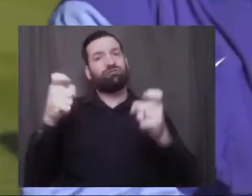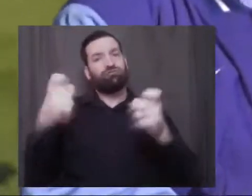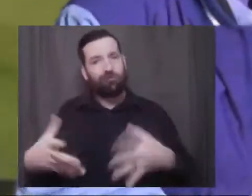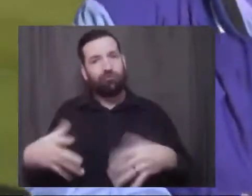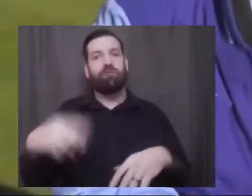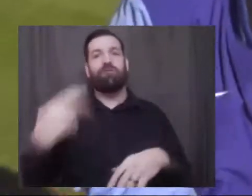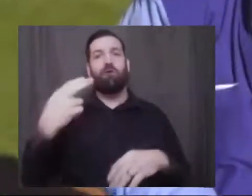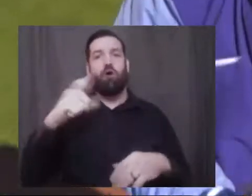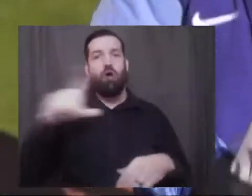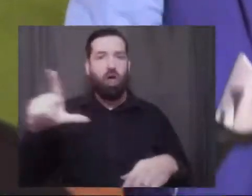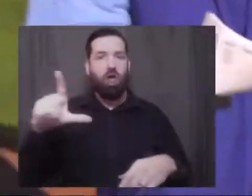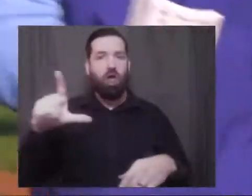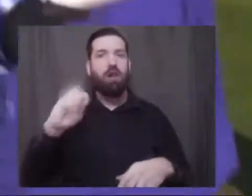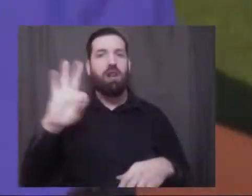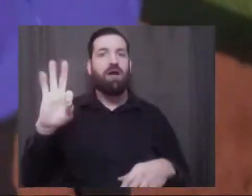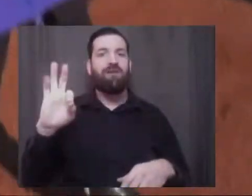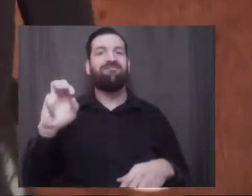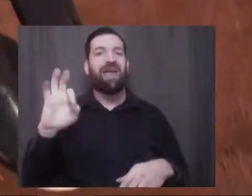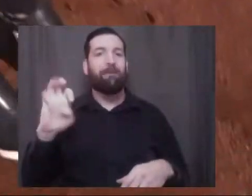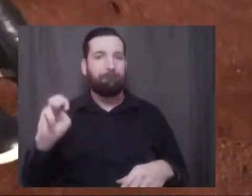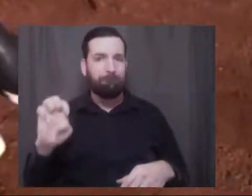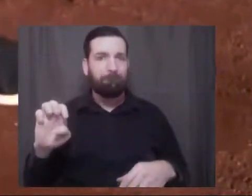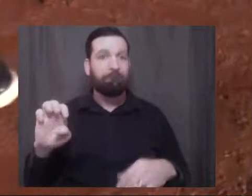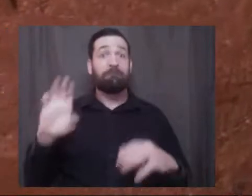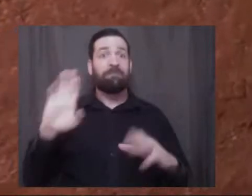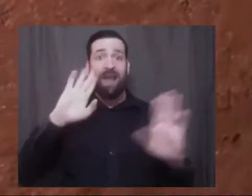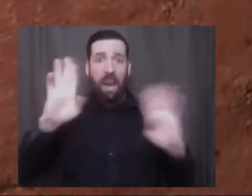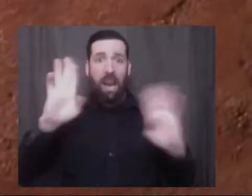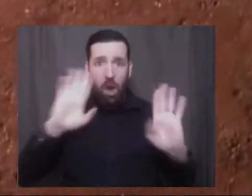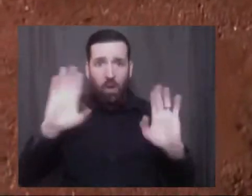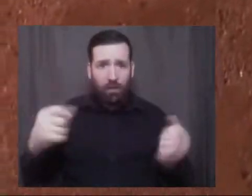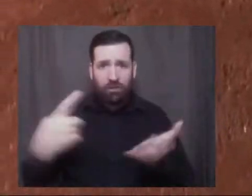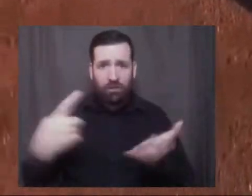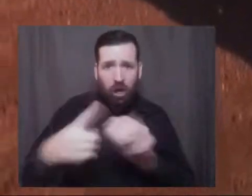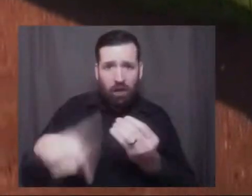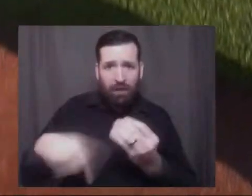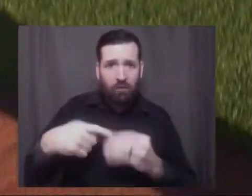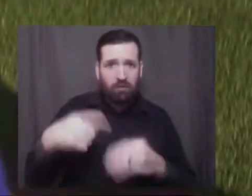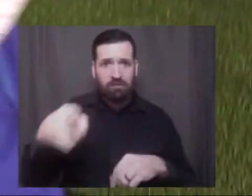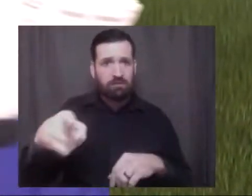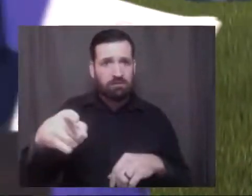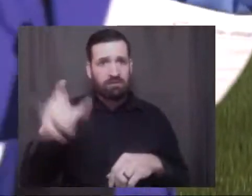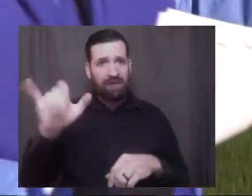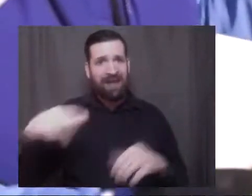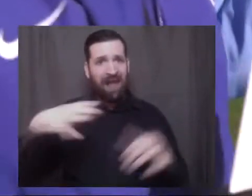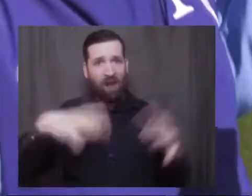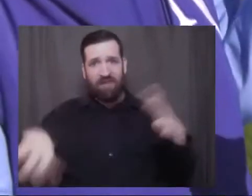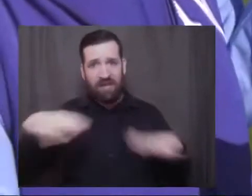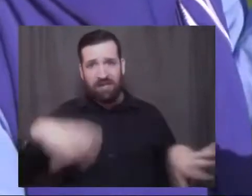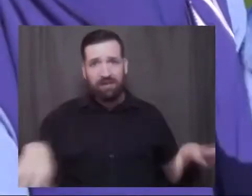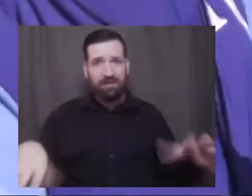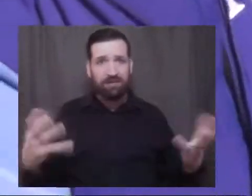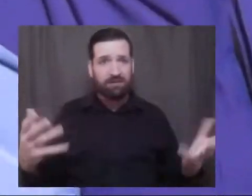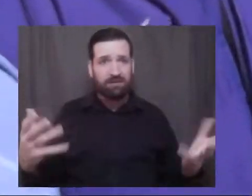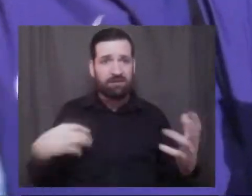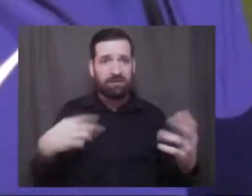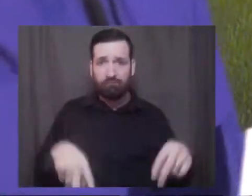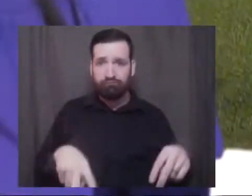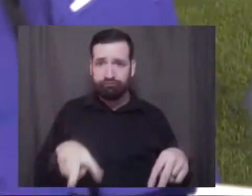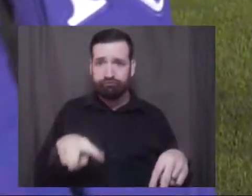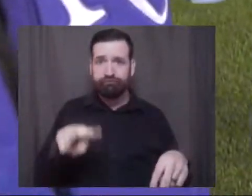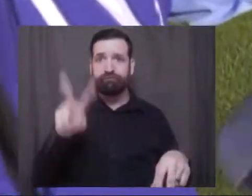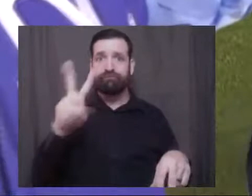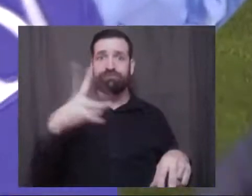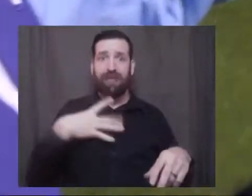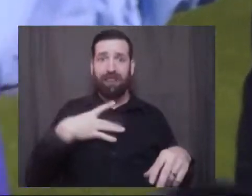mean, hello. I mean, can we please talk about this Yes. Royals outfit? And as we scan up, I'd like you all to see